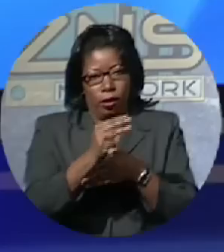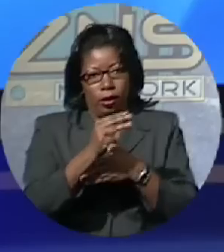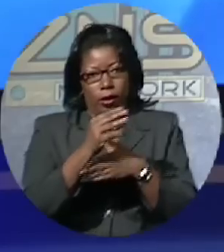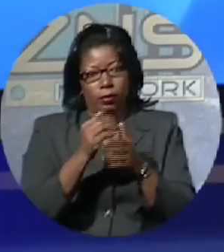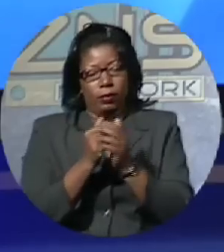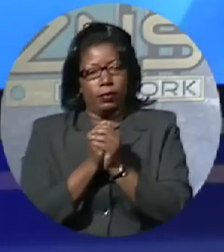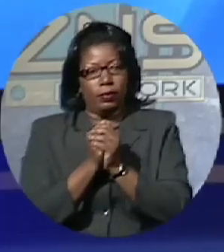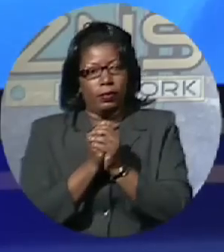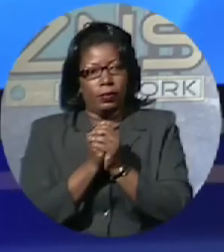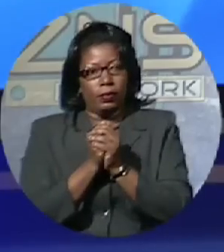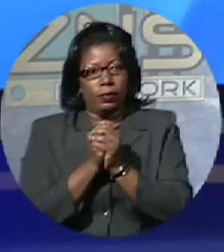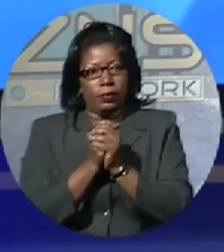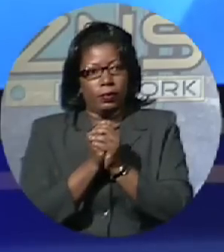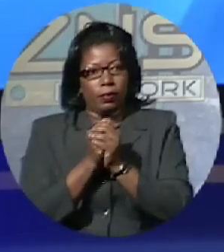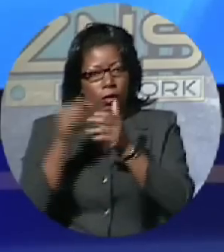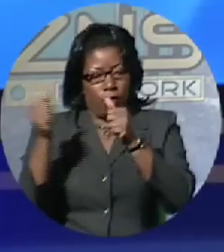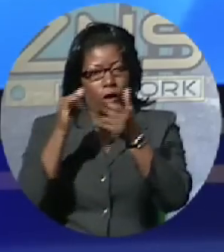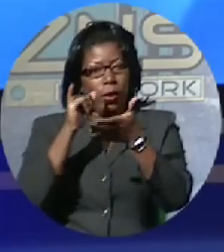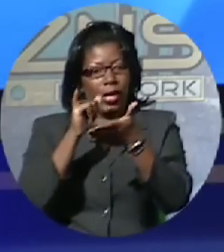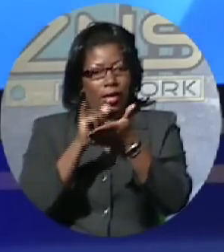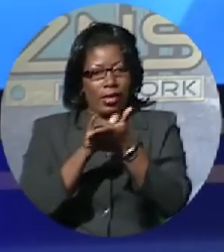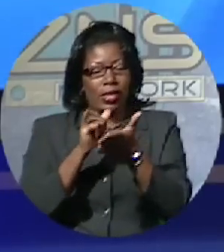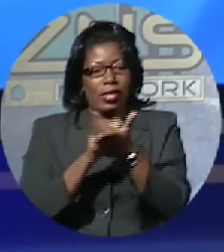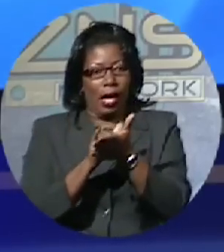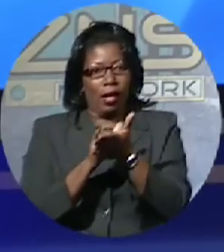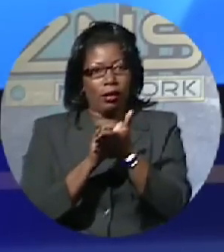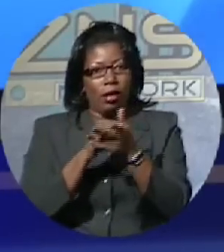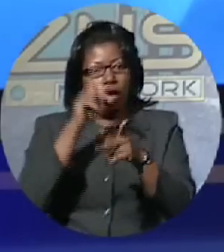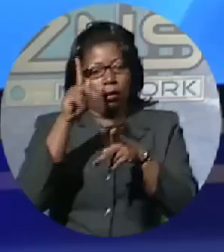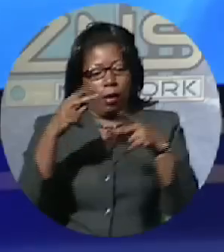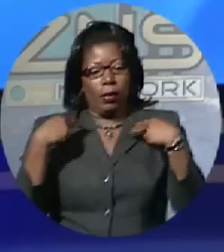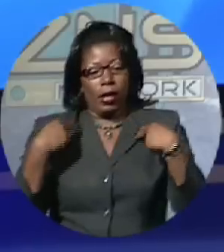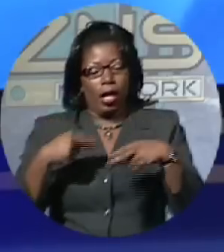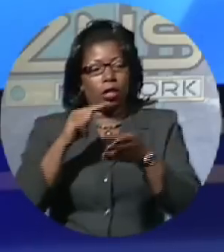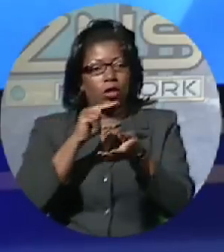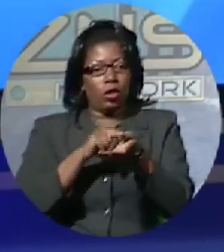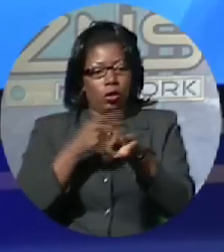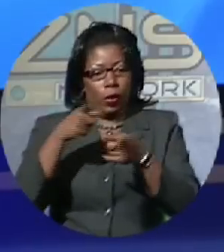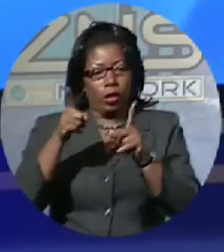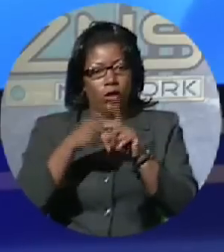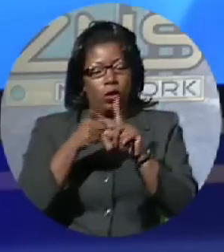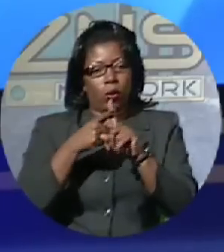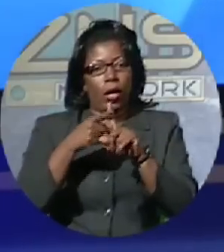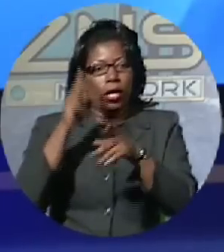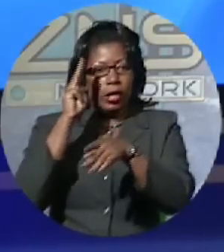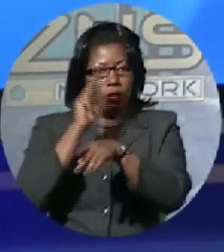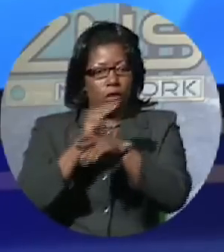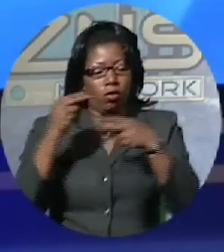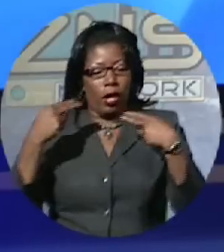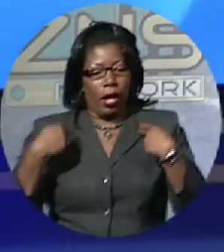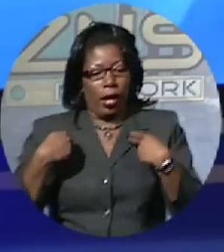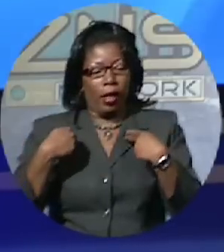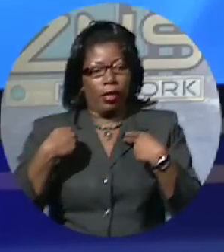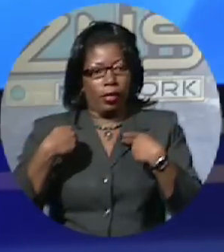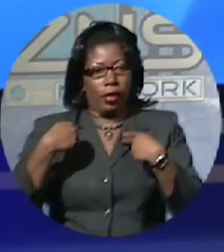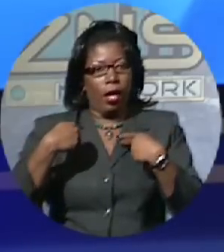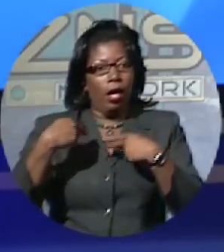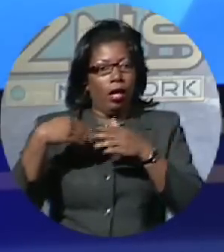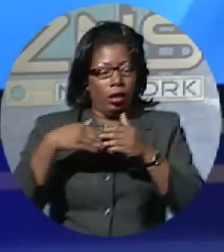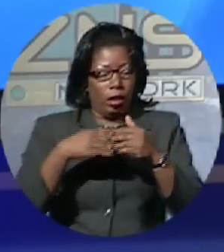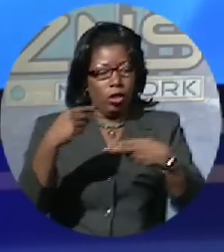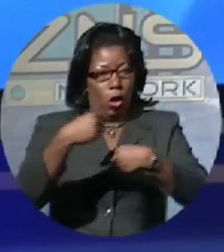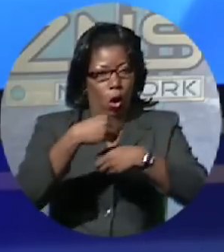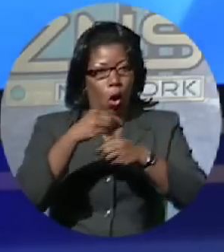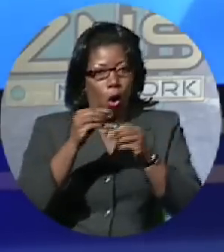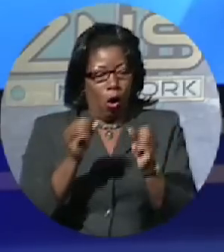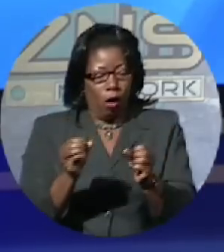line. Now, following that press conference, public health nurses went to the Ministry of Health headquarters where they demanded answers from